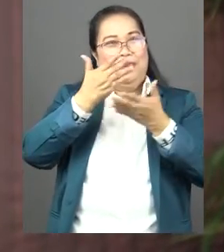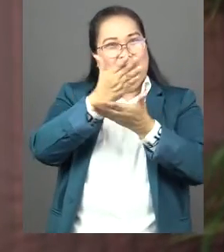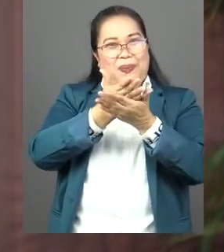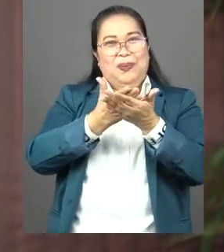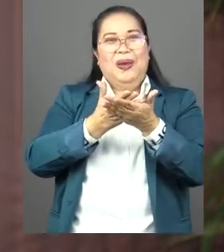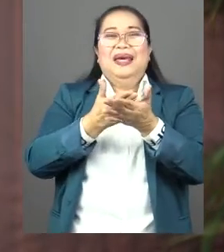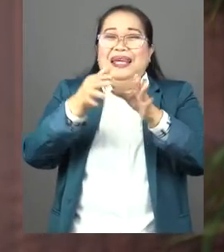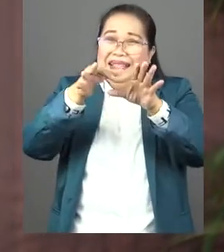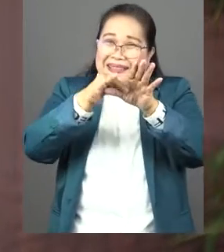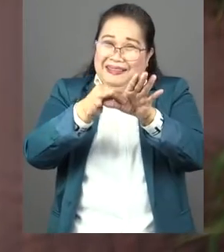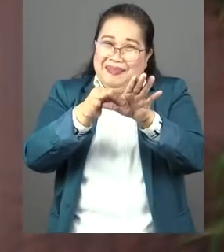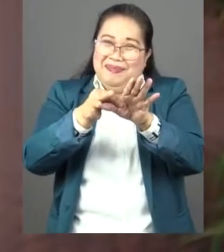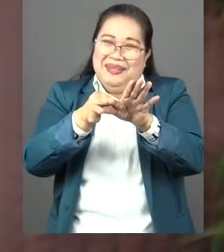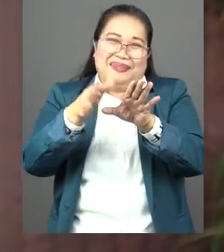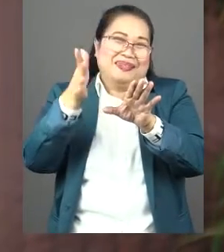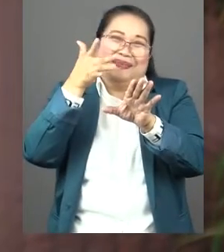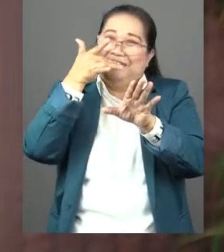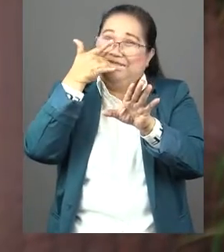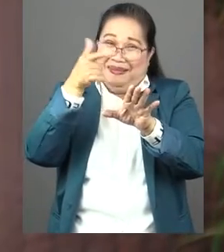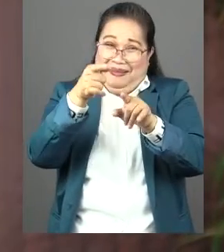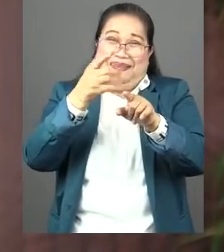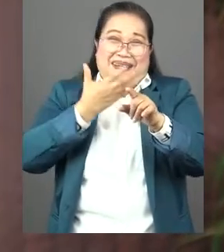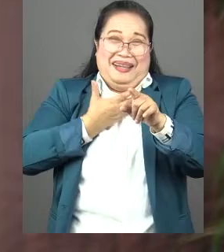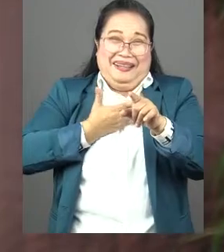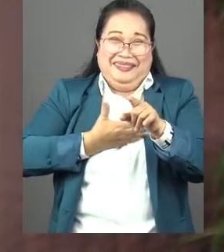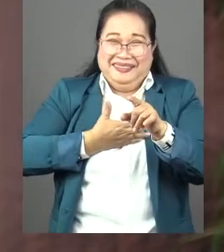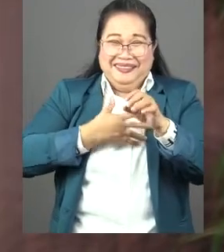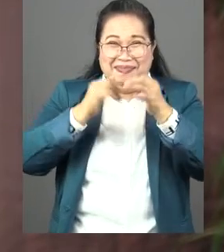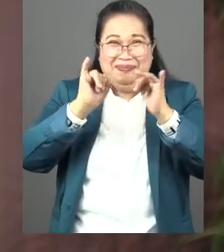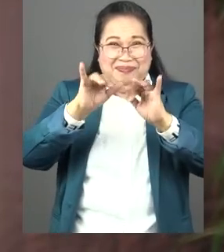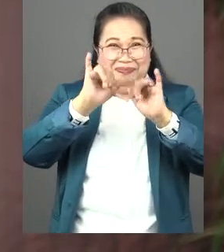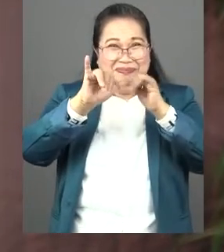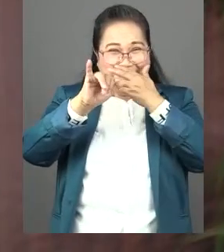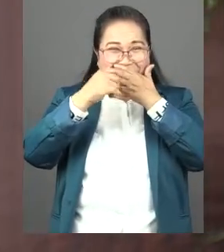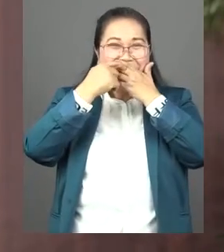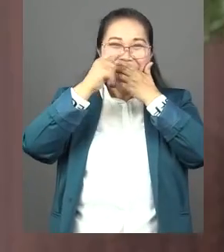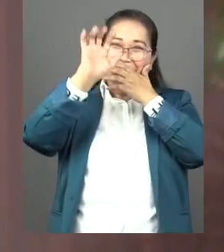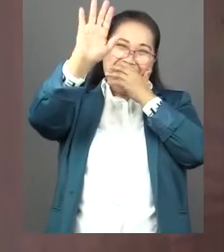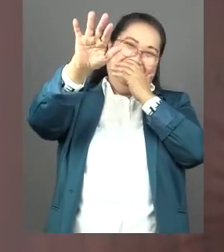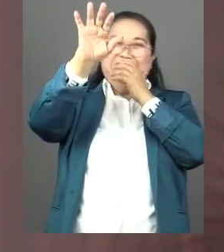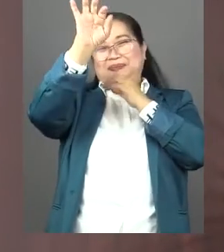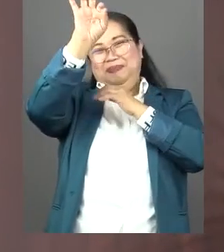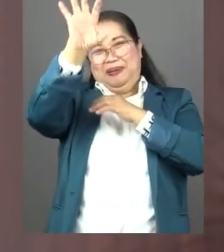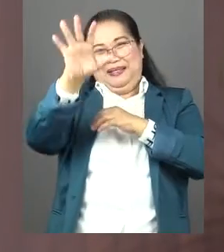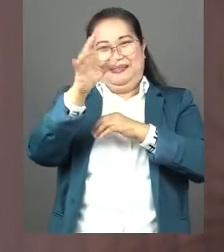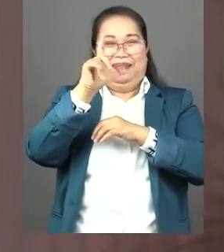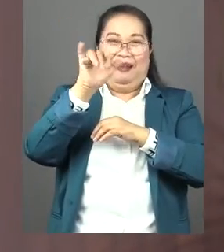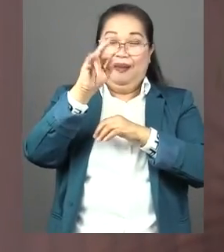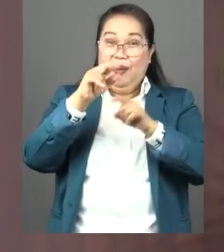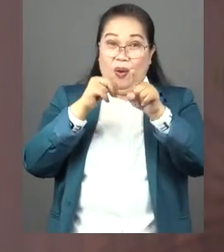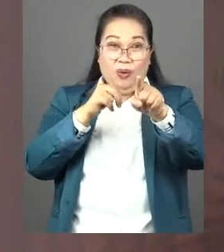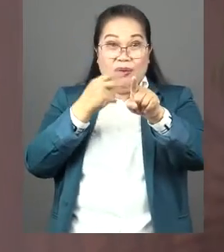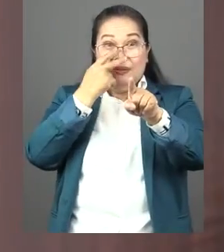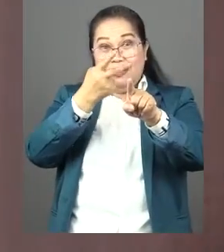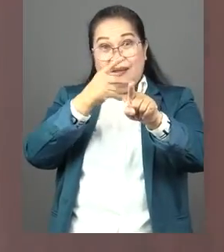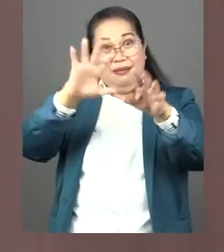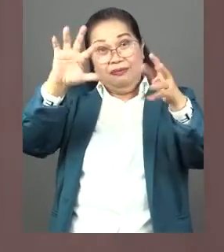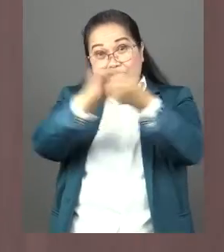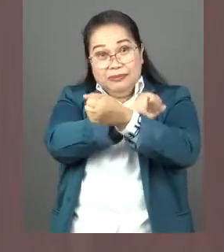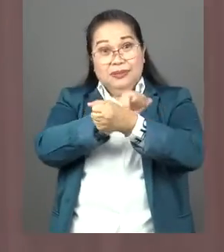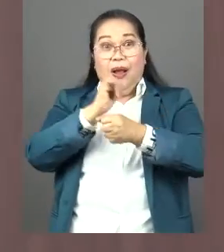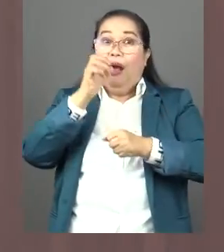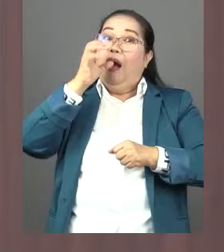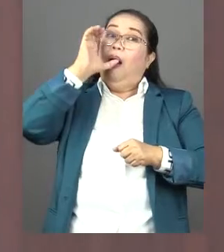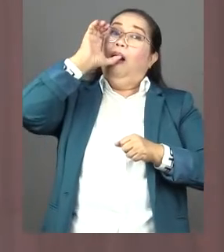steak. Are you hungry now? You say, oh, Pastor, I just saw you finish half a bottle of